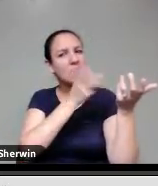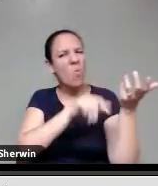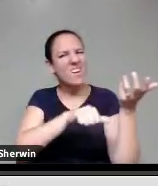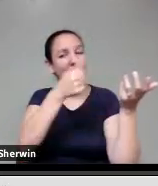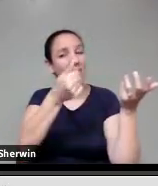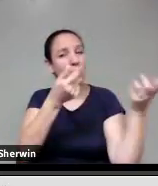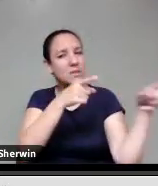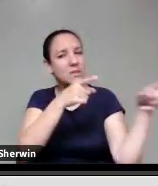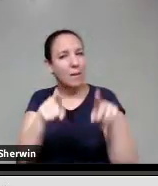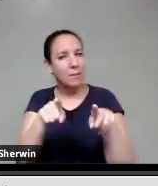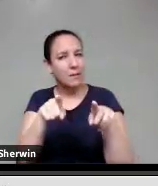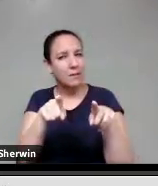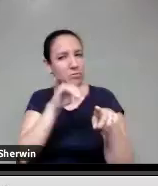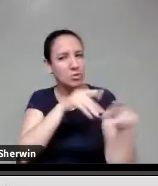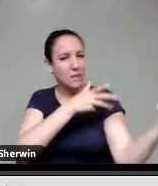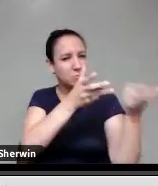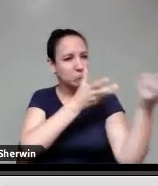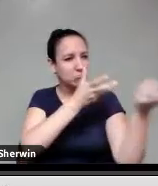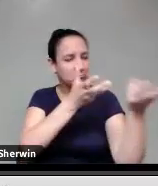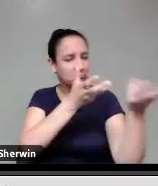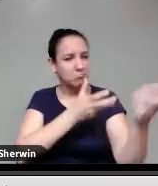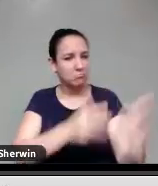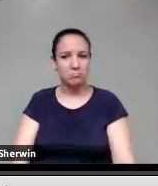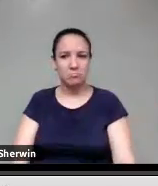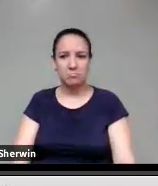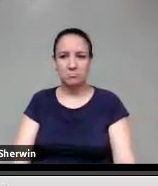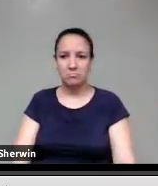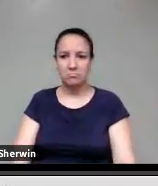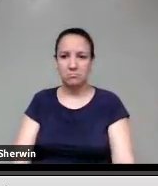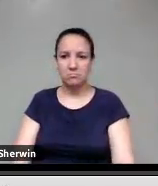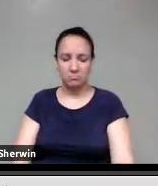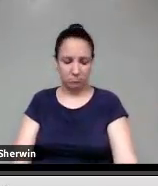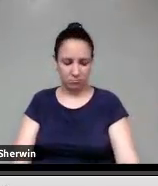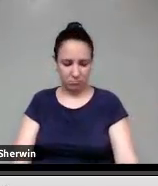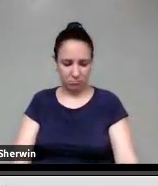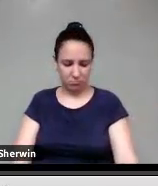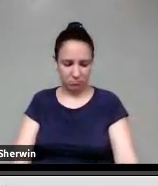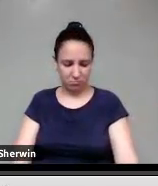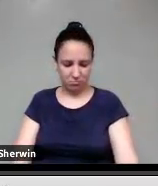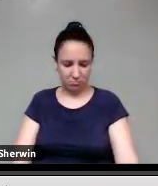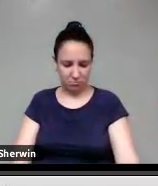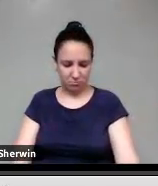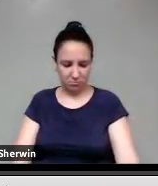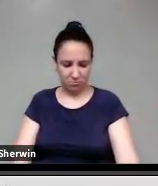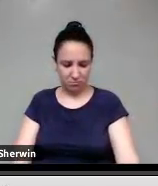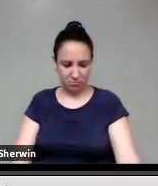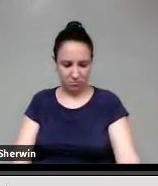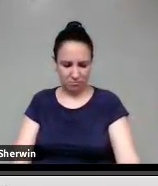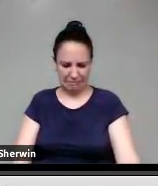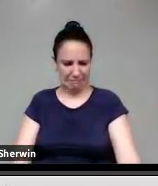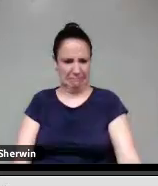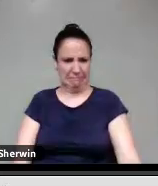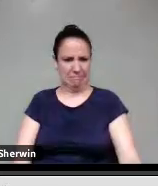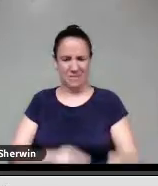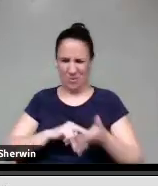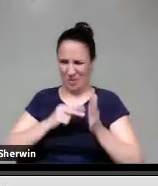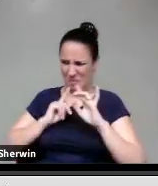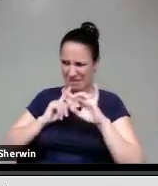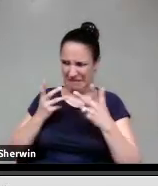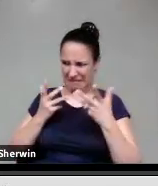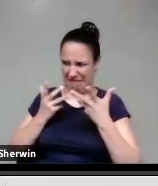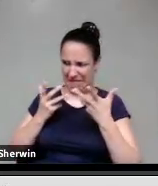that? And I know that's kind of an open-ended question, and you're thinking, I don't know what she wants from me. I don't know what answer she wants.